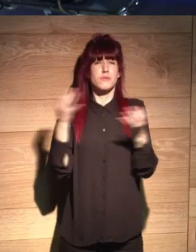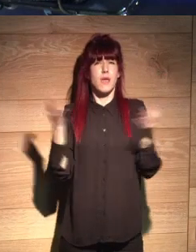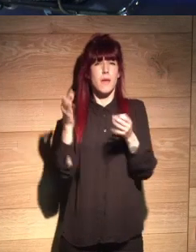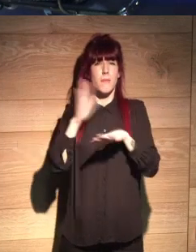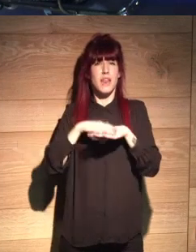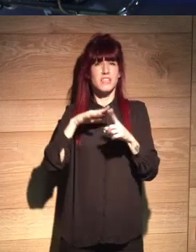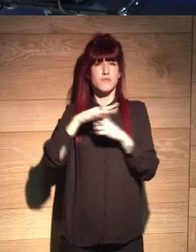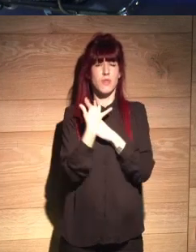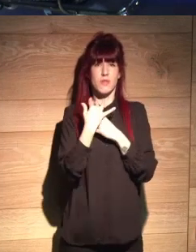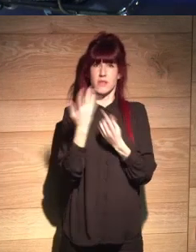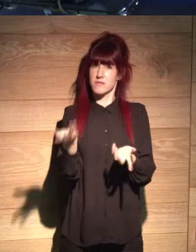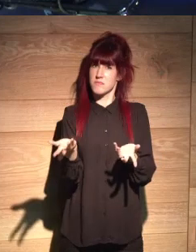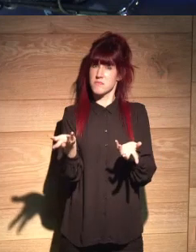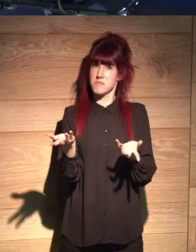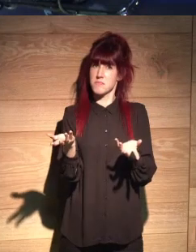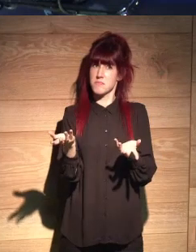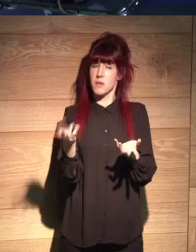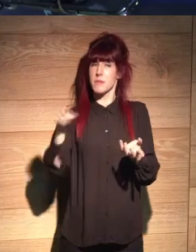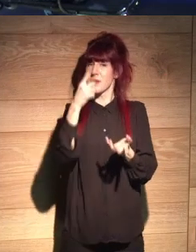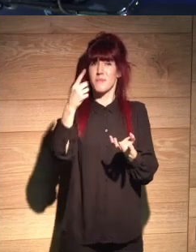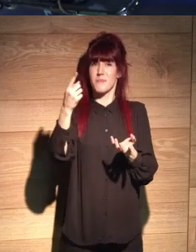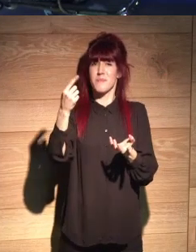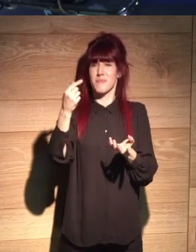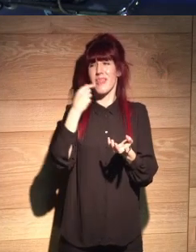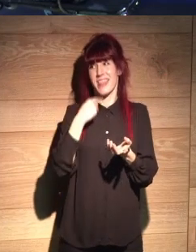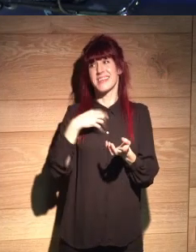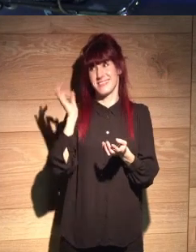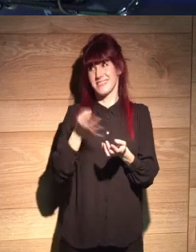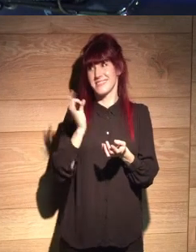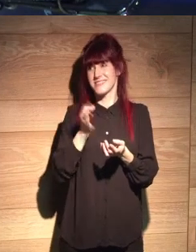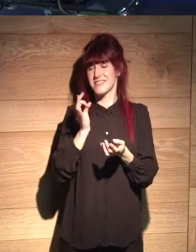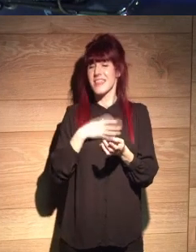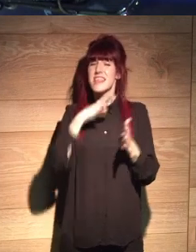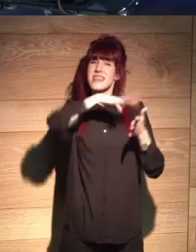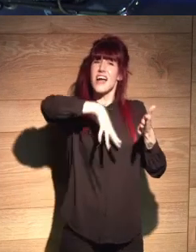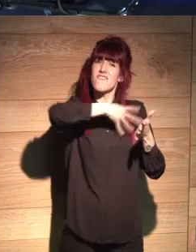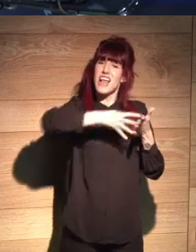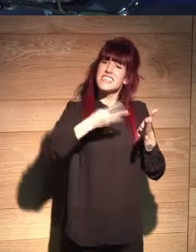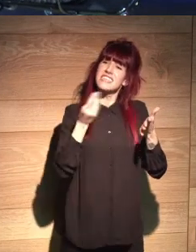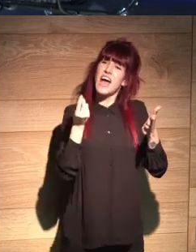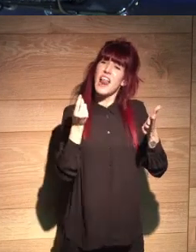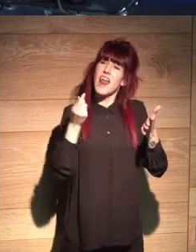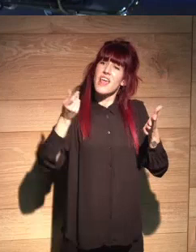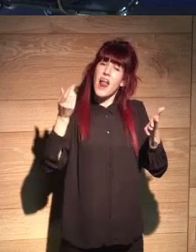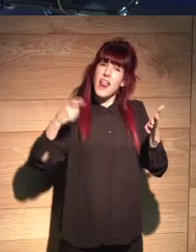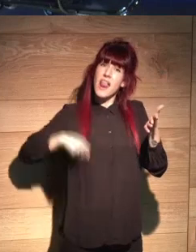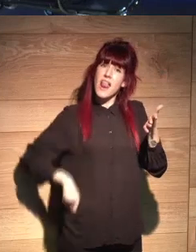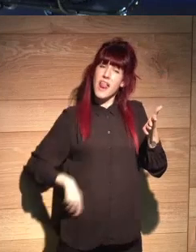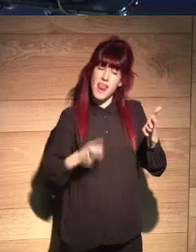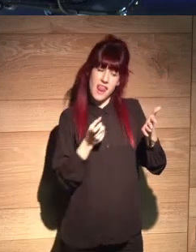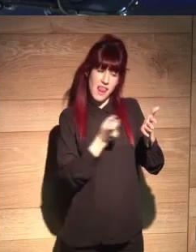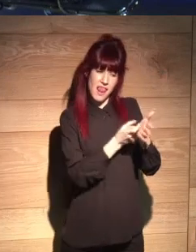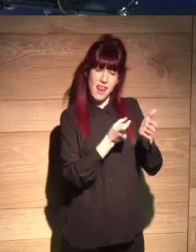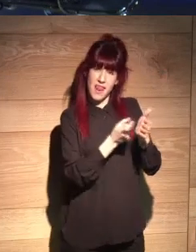of circumstances or situations? The first thing, and you will maybe give me right, that we have salary tables